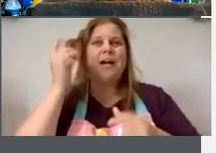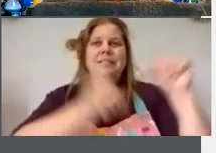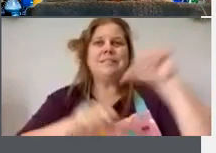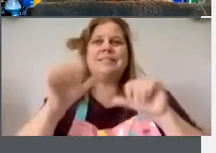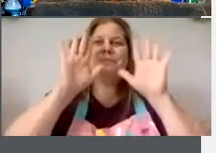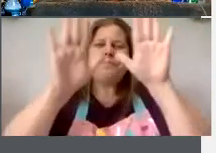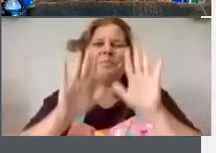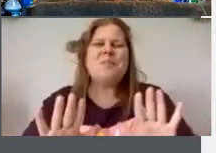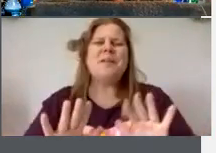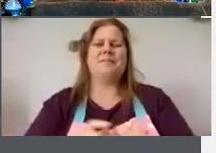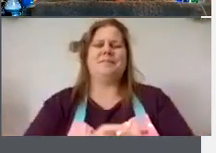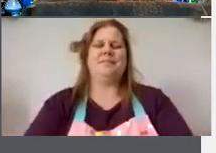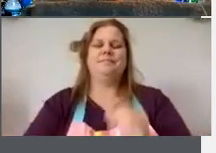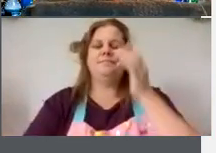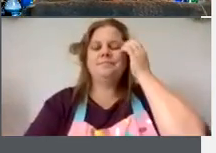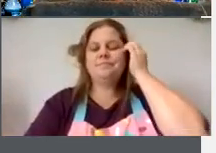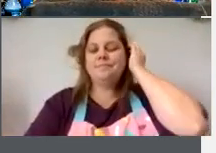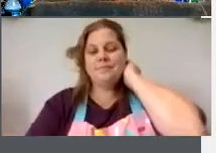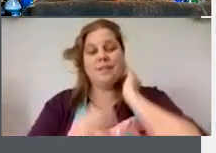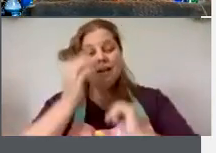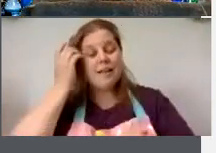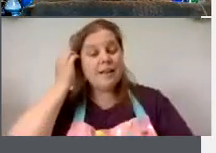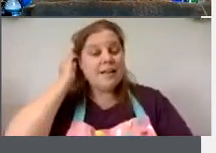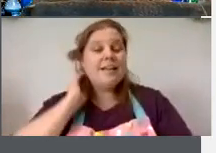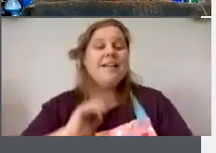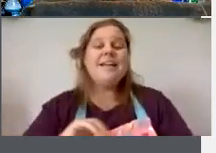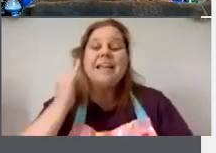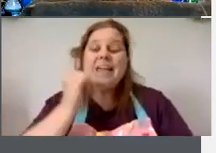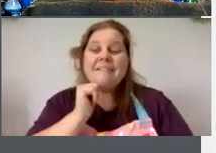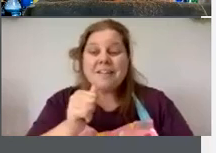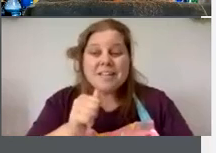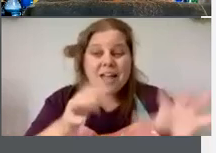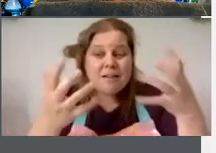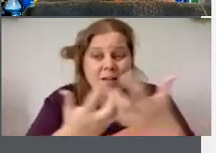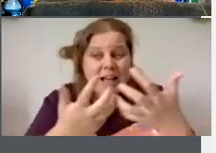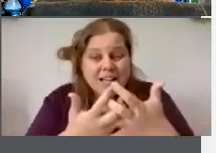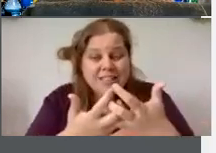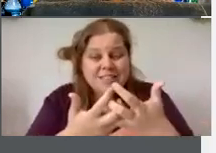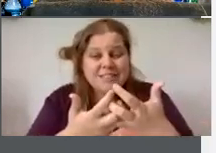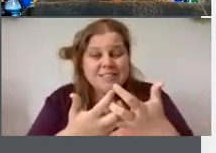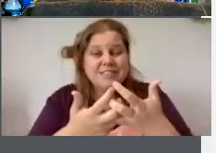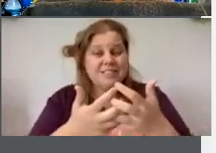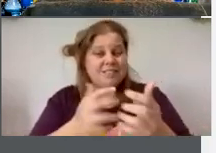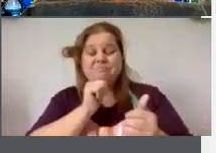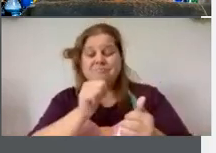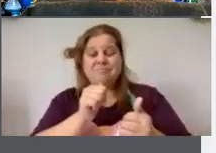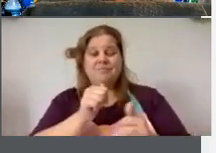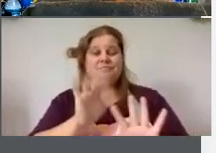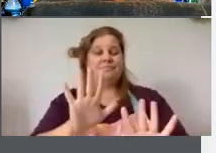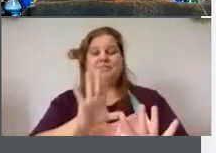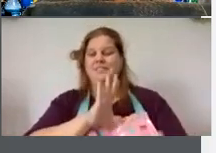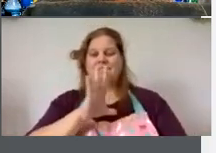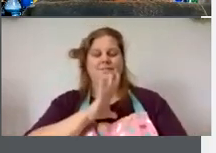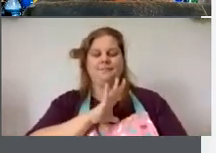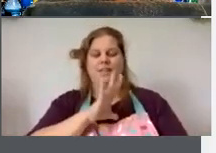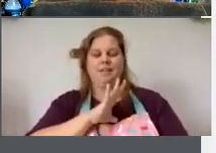Okay? So if this piece right here doesn't match, you thought it was going to stick and it didn't, that's okay. That's fine.